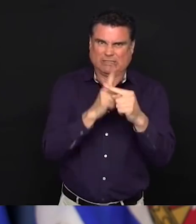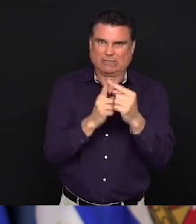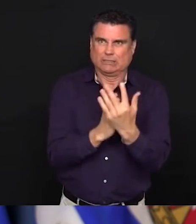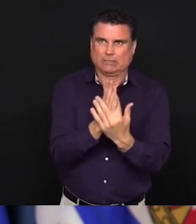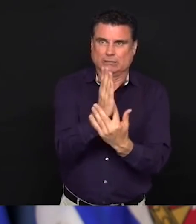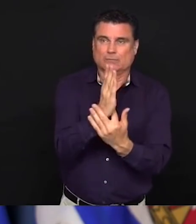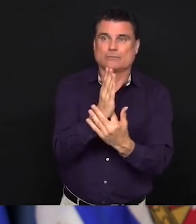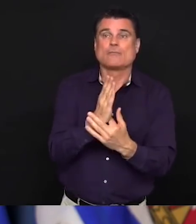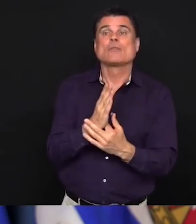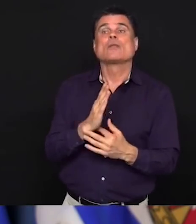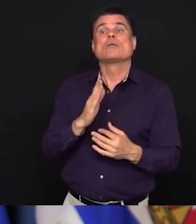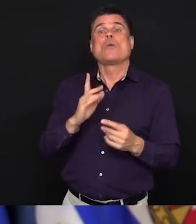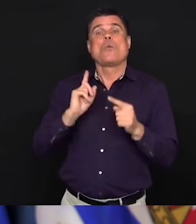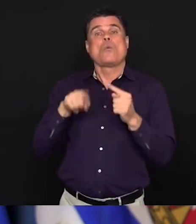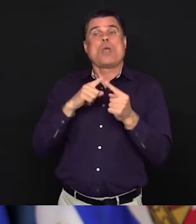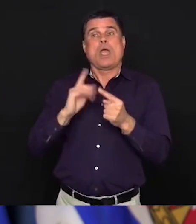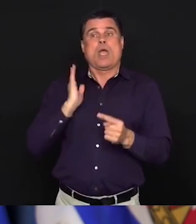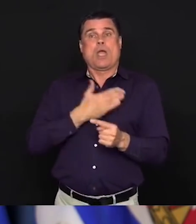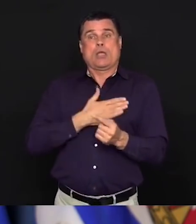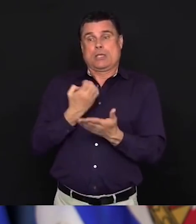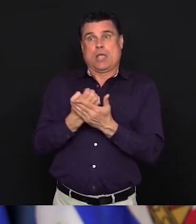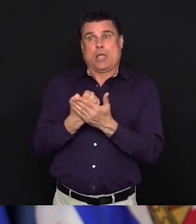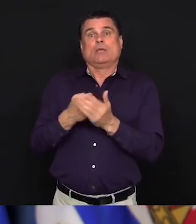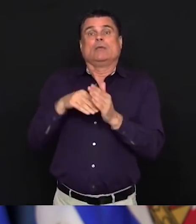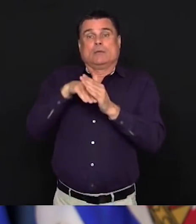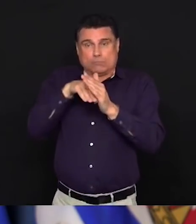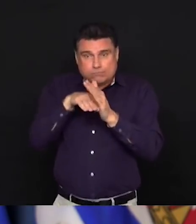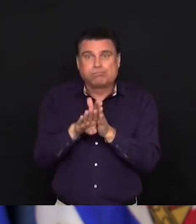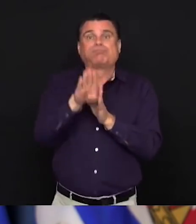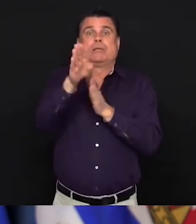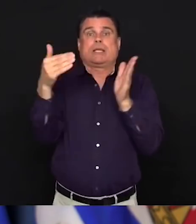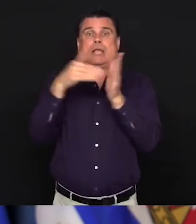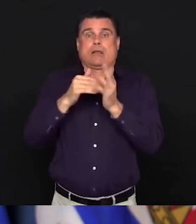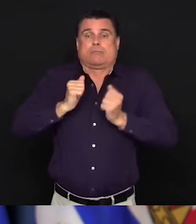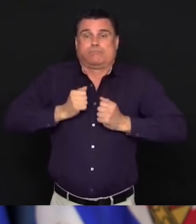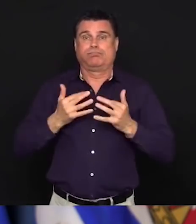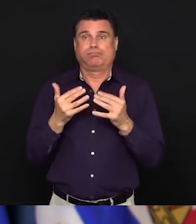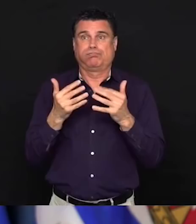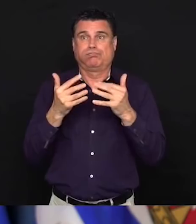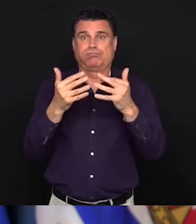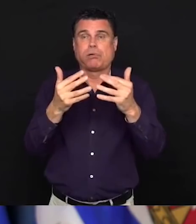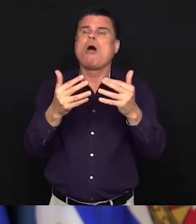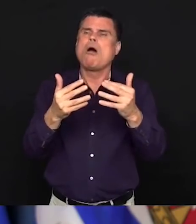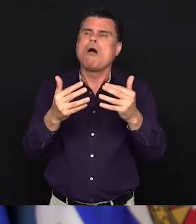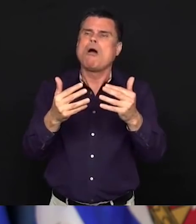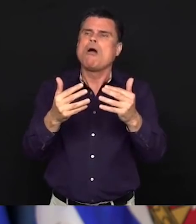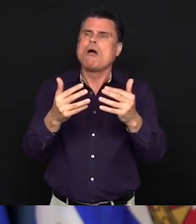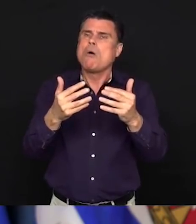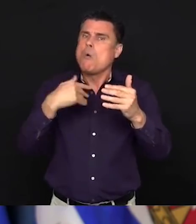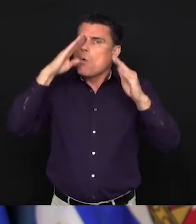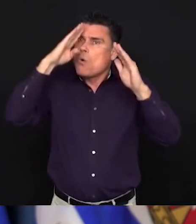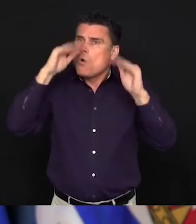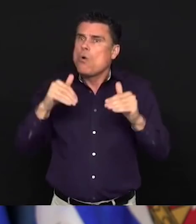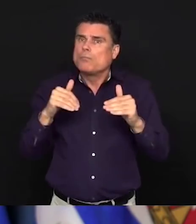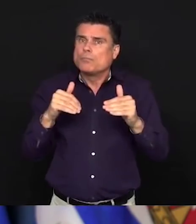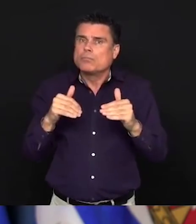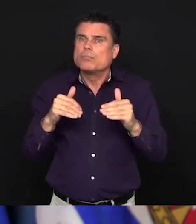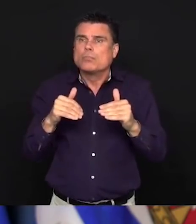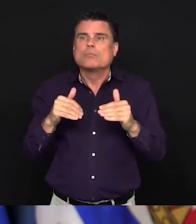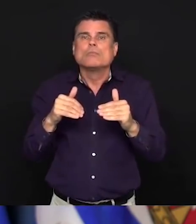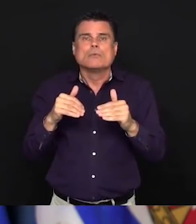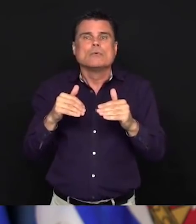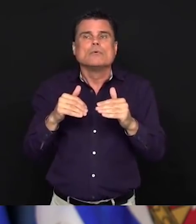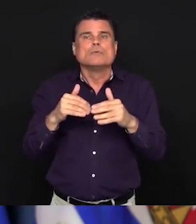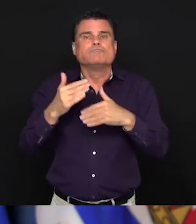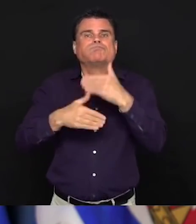We can then get back to the important work of restarting the economy. There has been, of course, many essential service workers who have continued